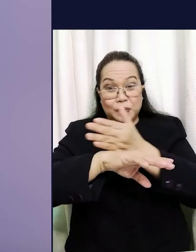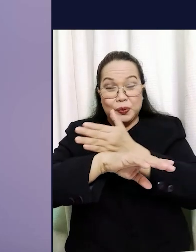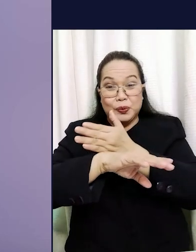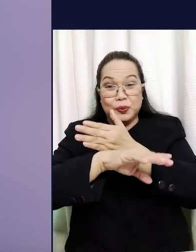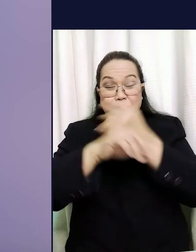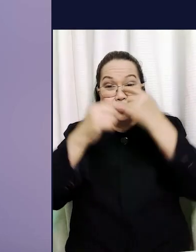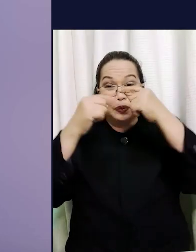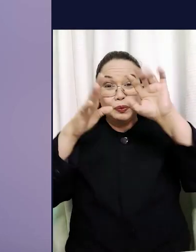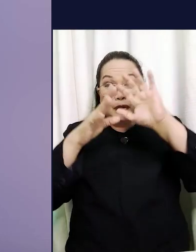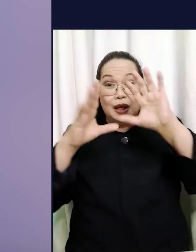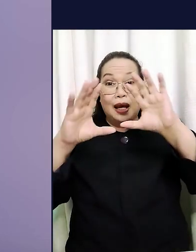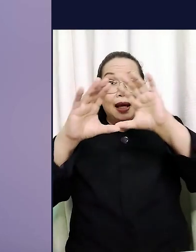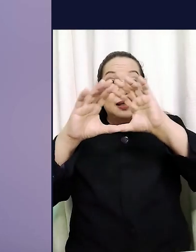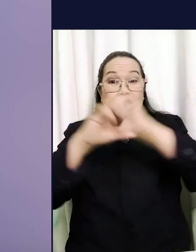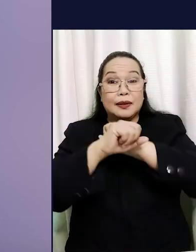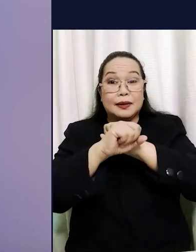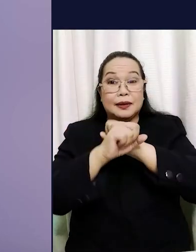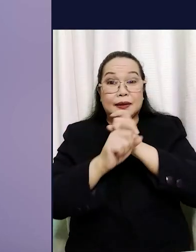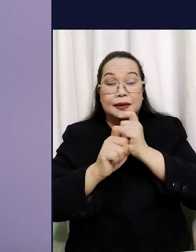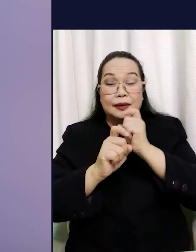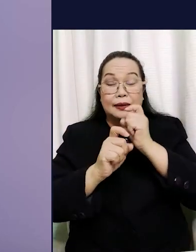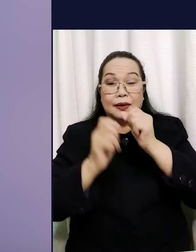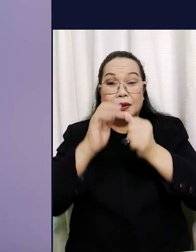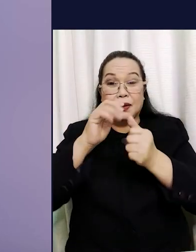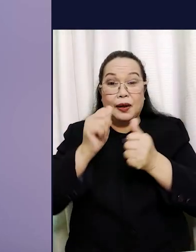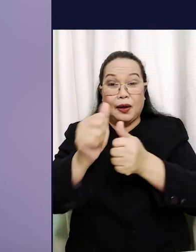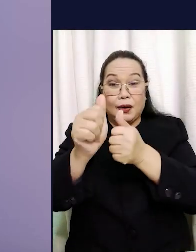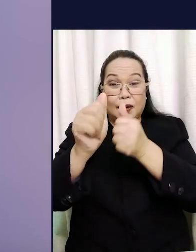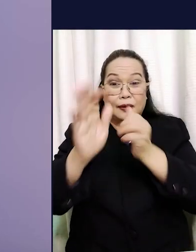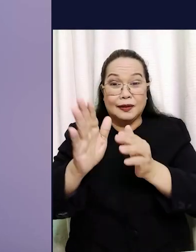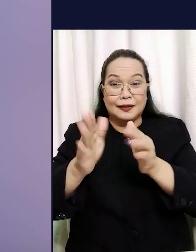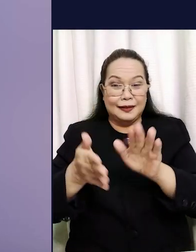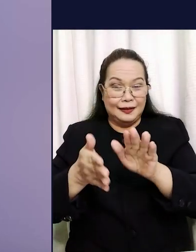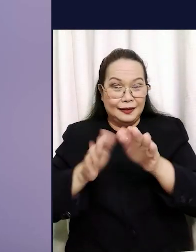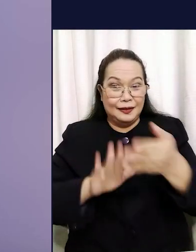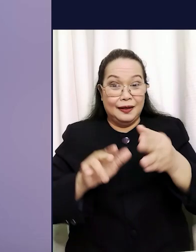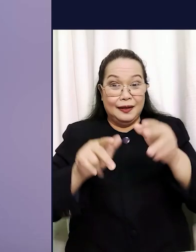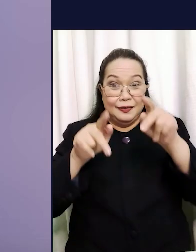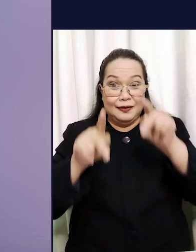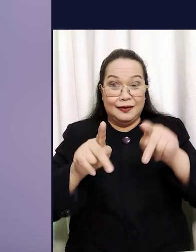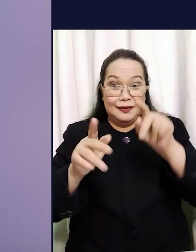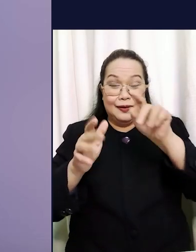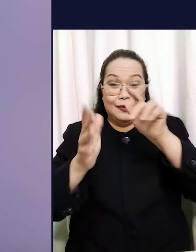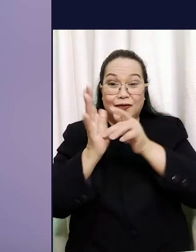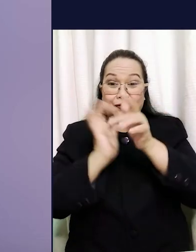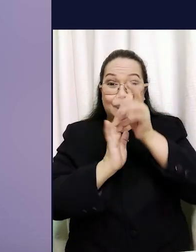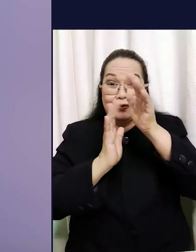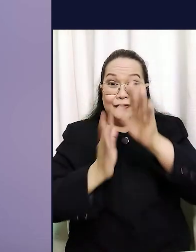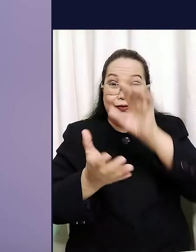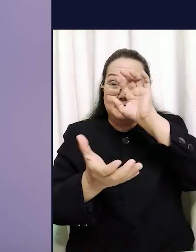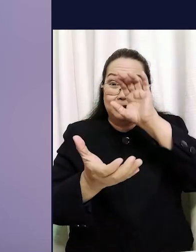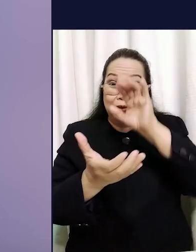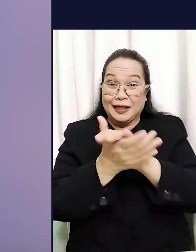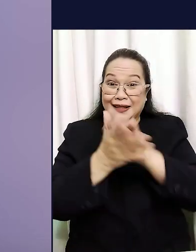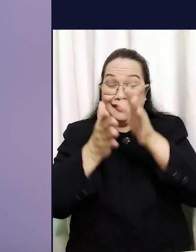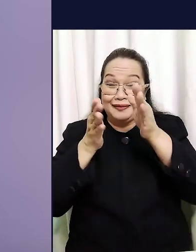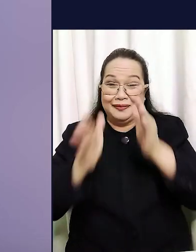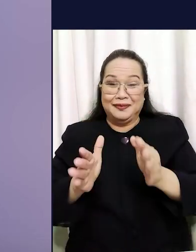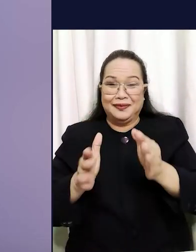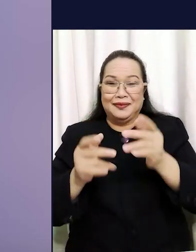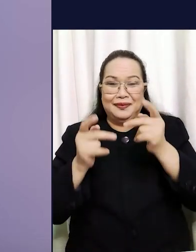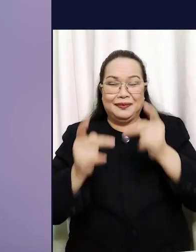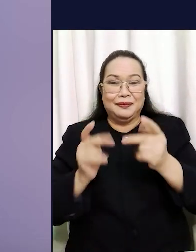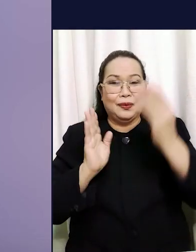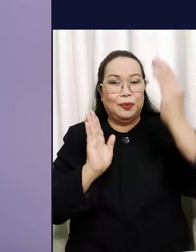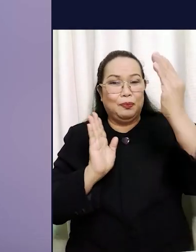of the church at the close of the apostolic age. The death of the believers